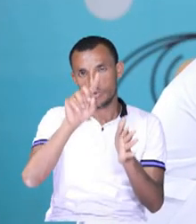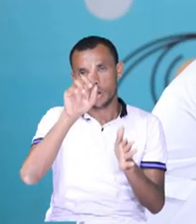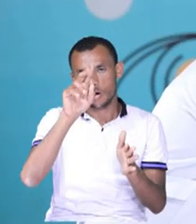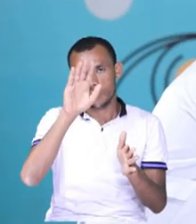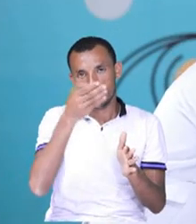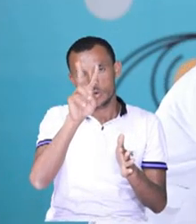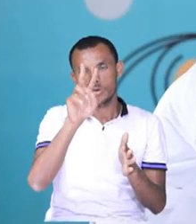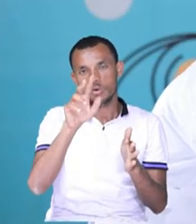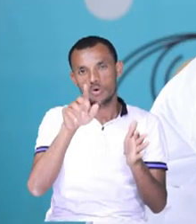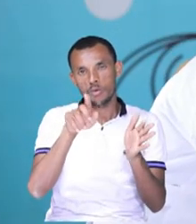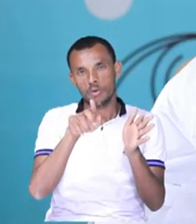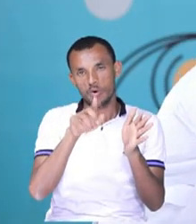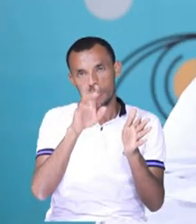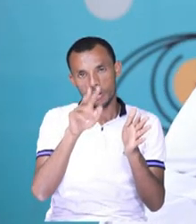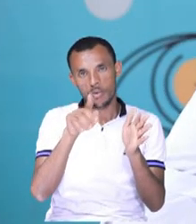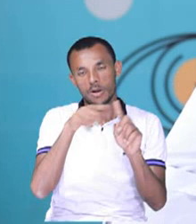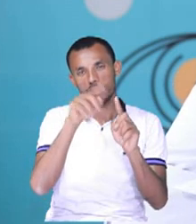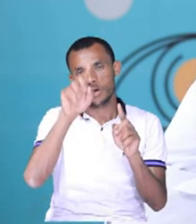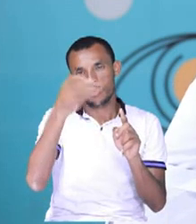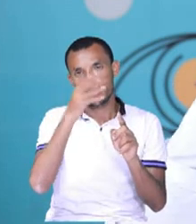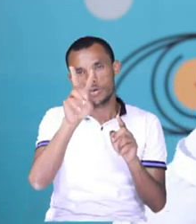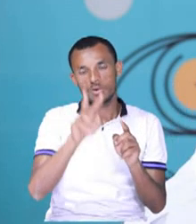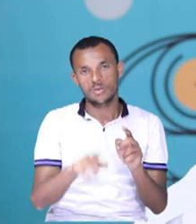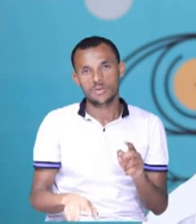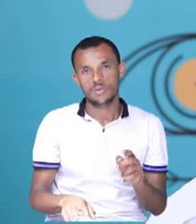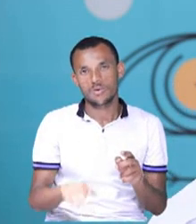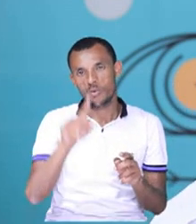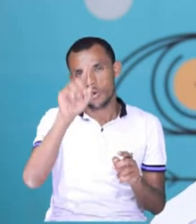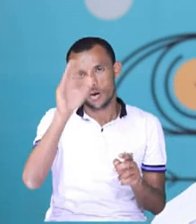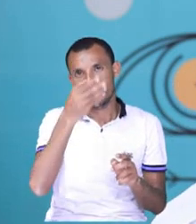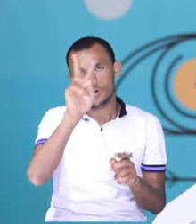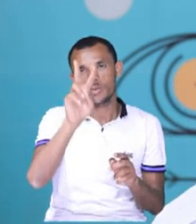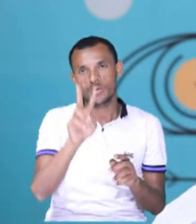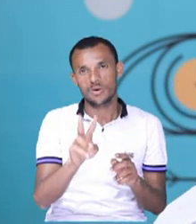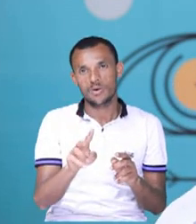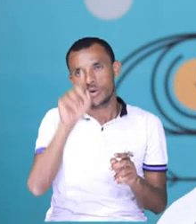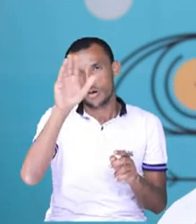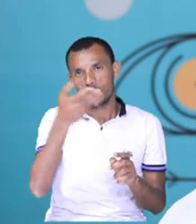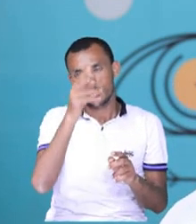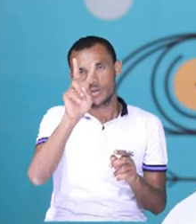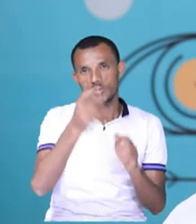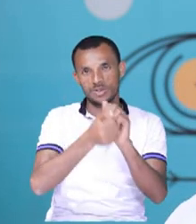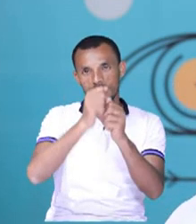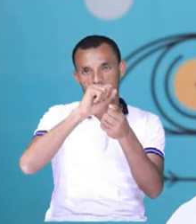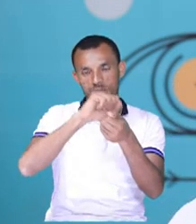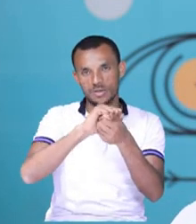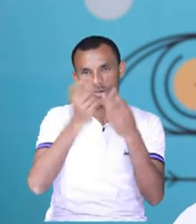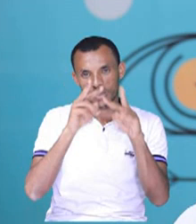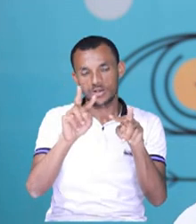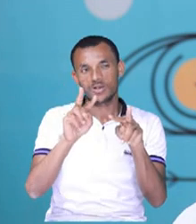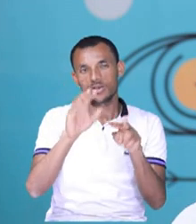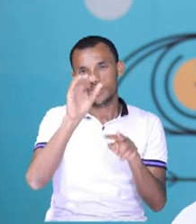1 over 2? Minus 1 over 2? No. Yes? Okay, very good. 1 over 2. 1 over 2, changing concentration